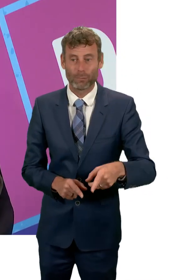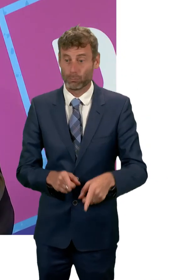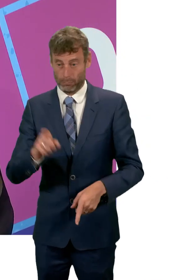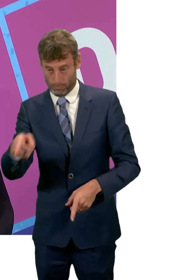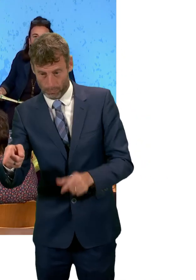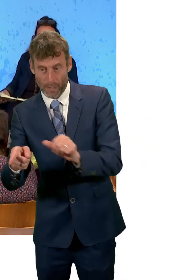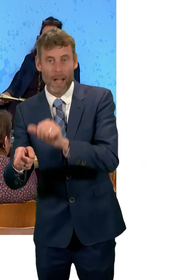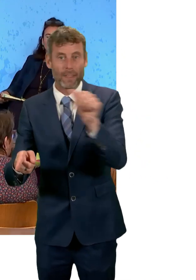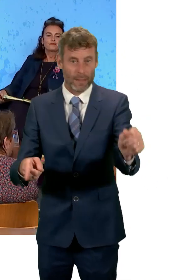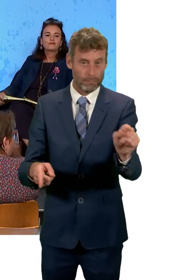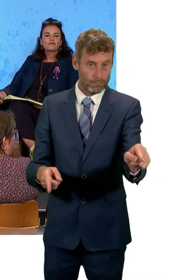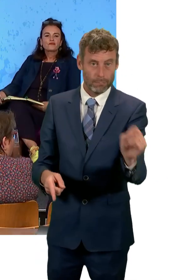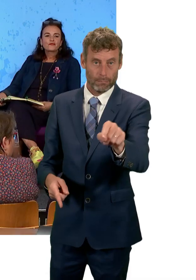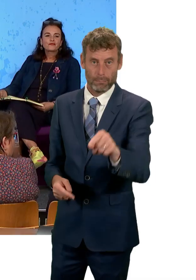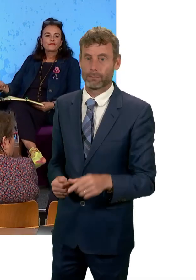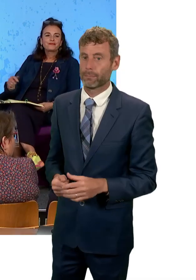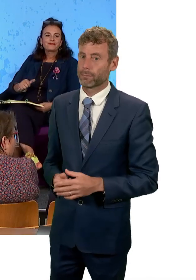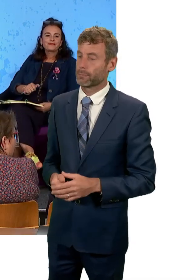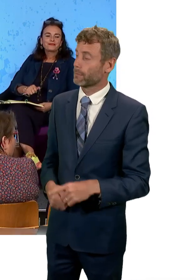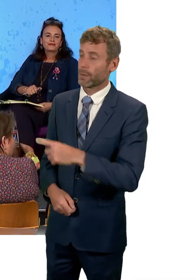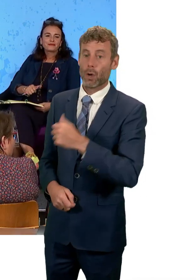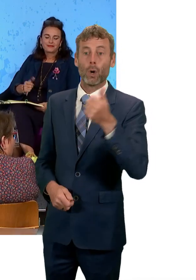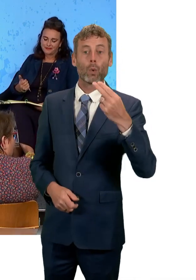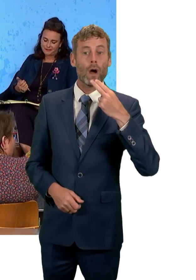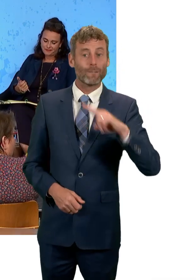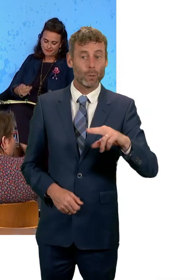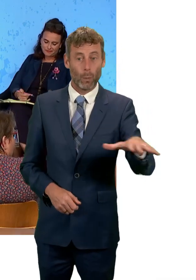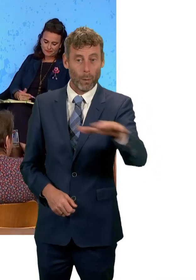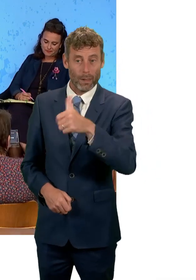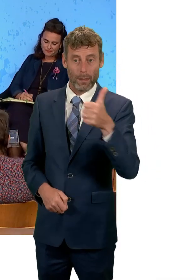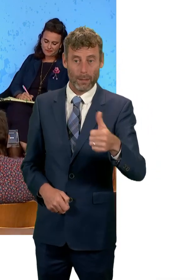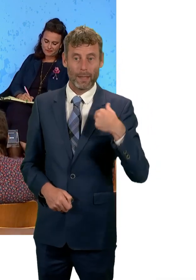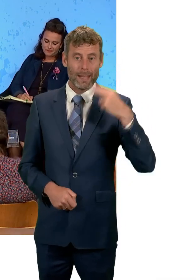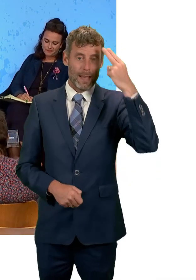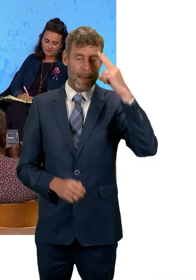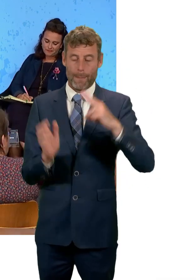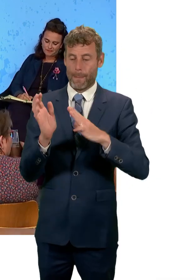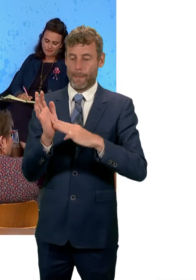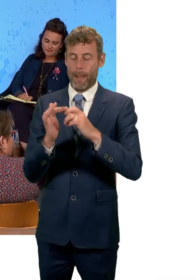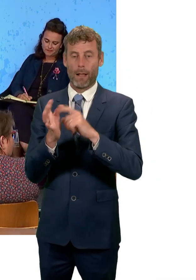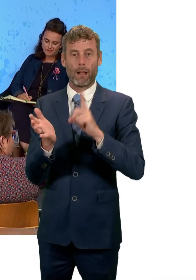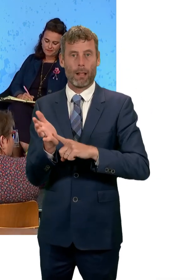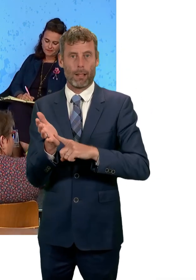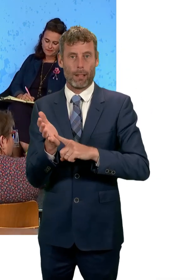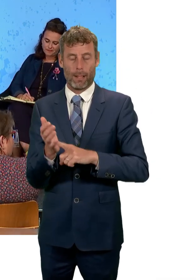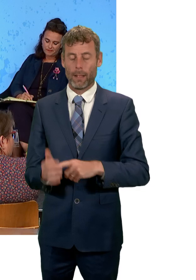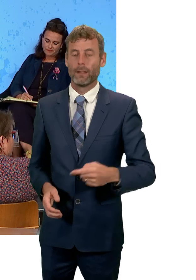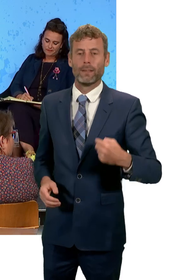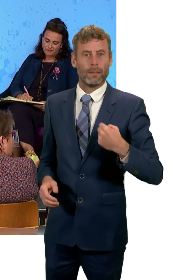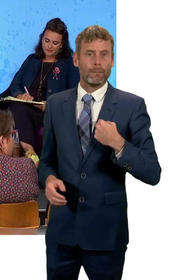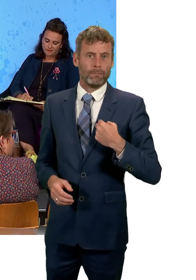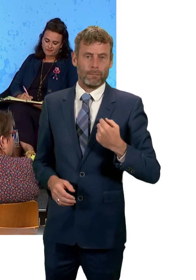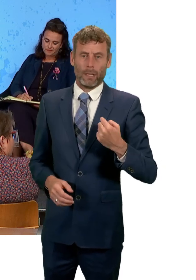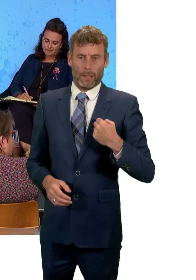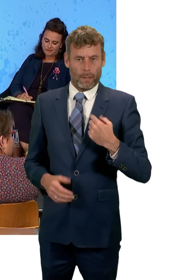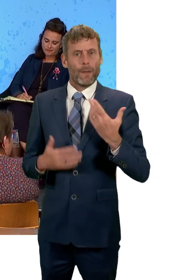front and centre. Good afternoon, everybody. My name is Michael Stephen. We have a long-standing interest in nutrition.